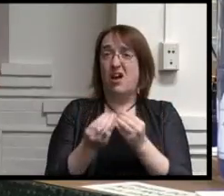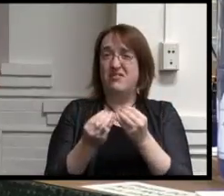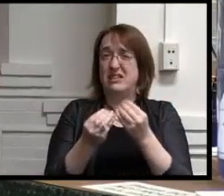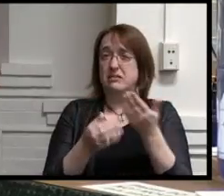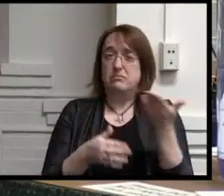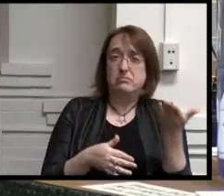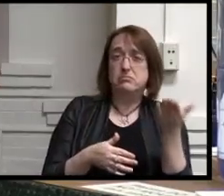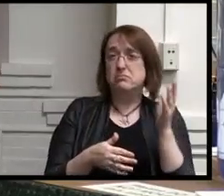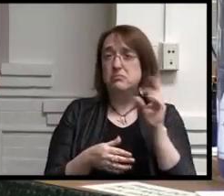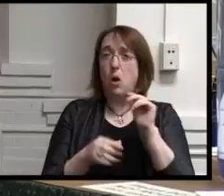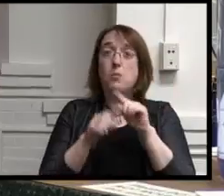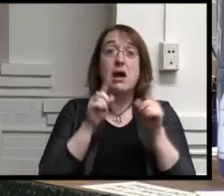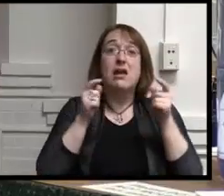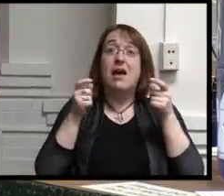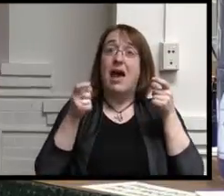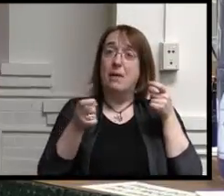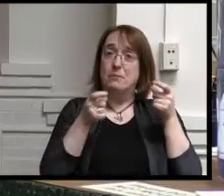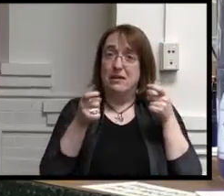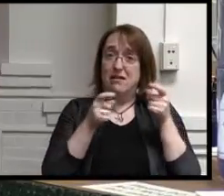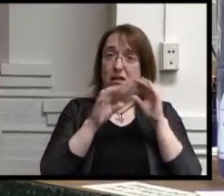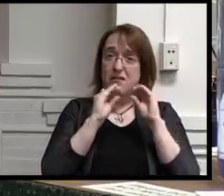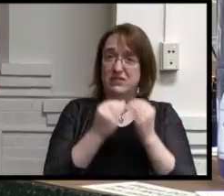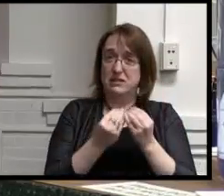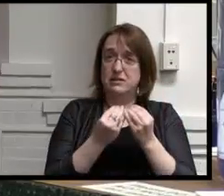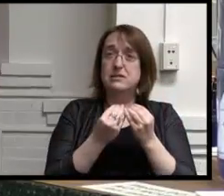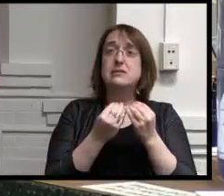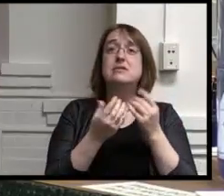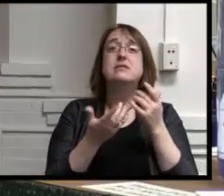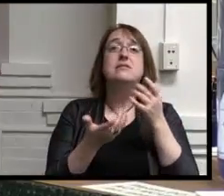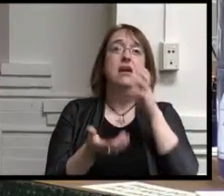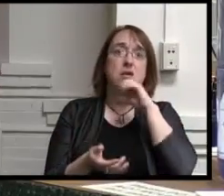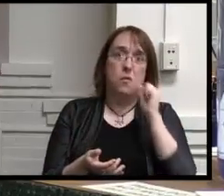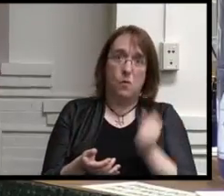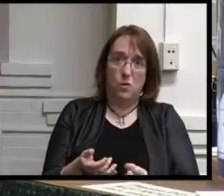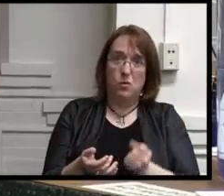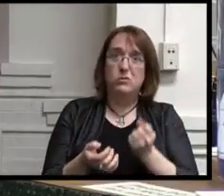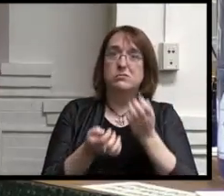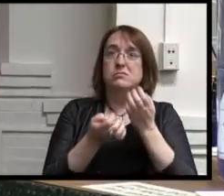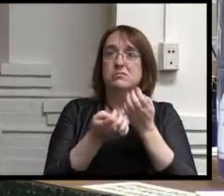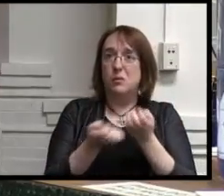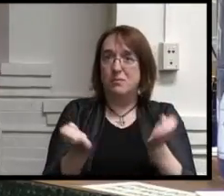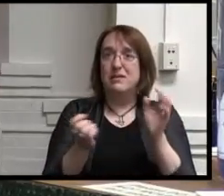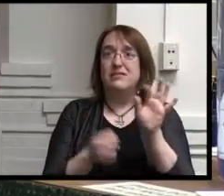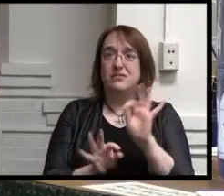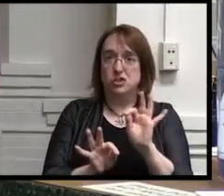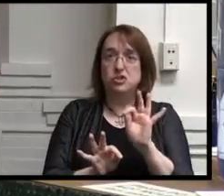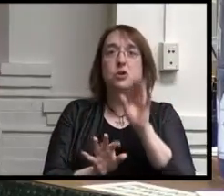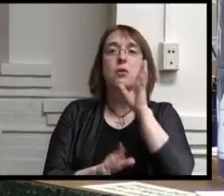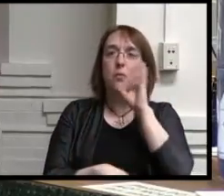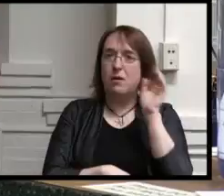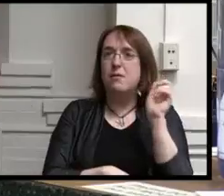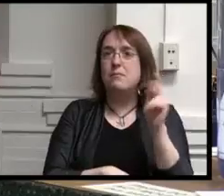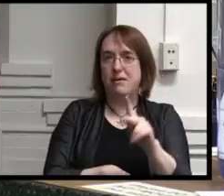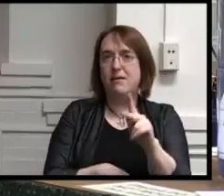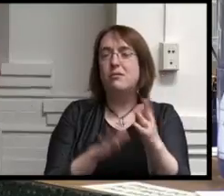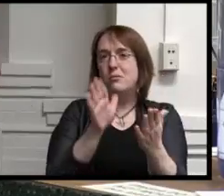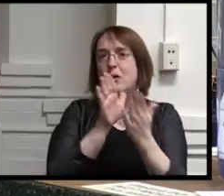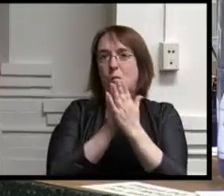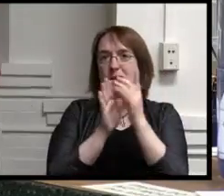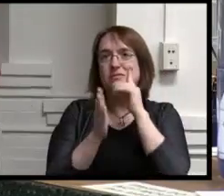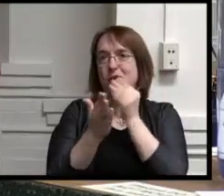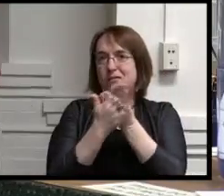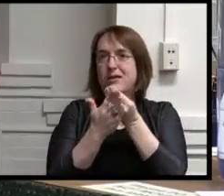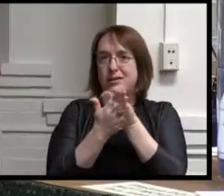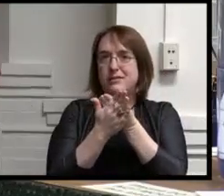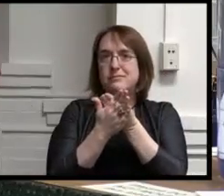for the administrative offices, where we've got some very old, completely used furnishings, we will be back to make a request for funding